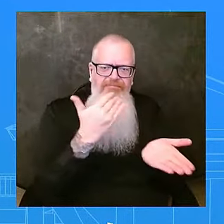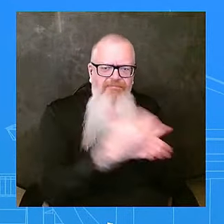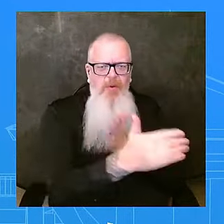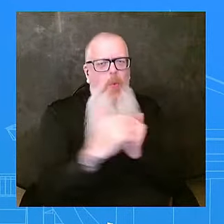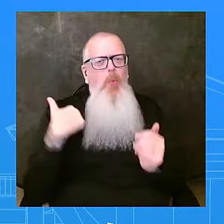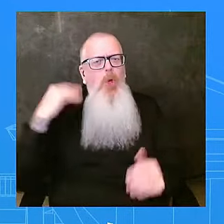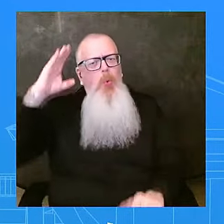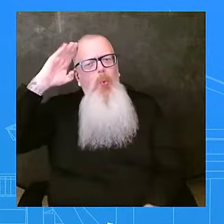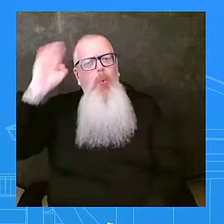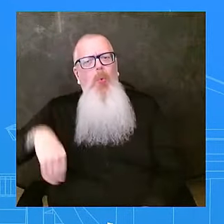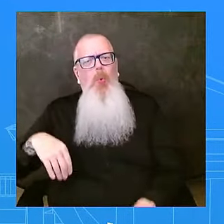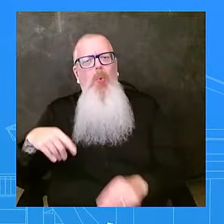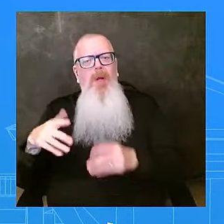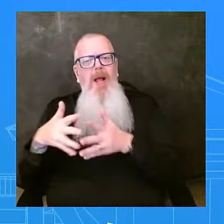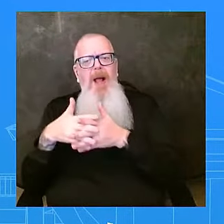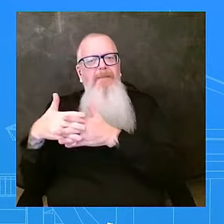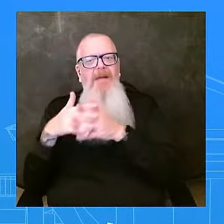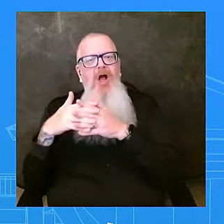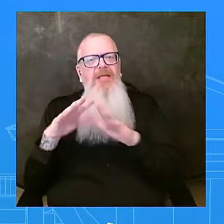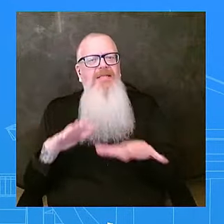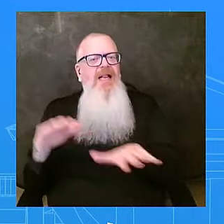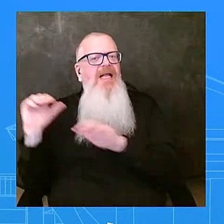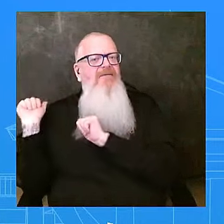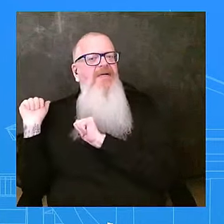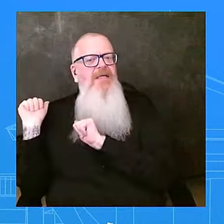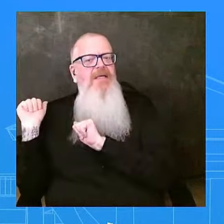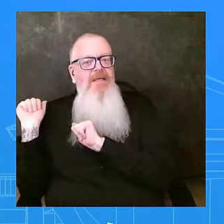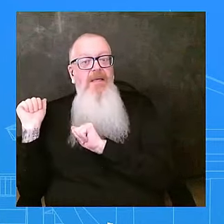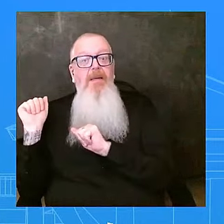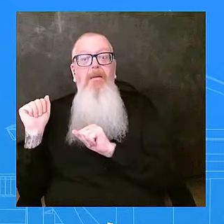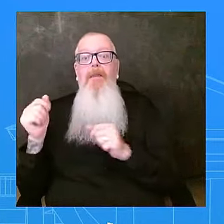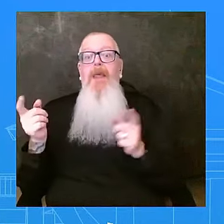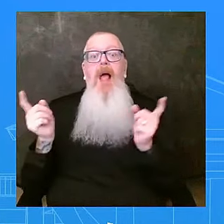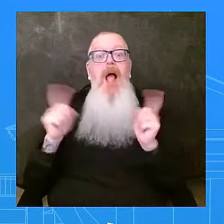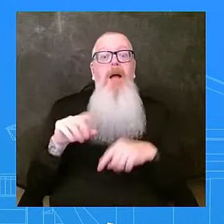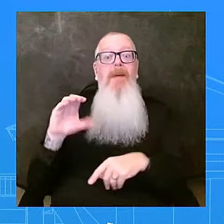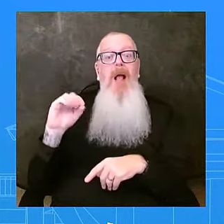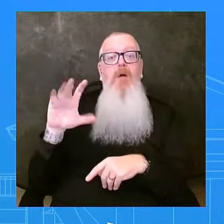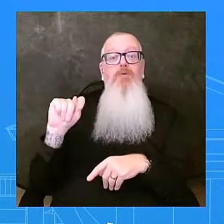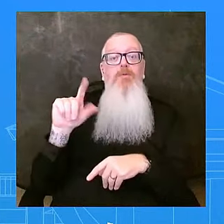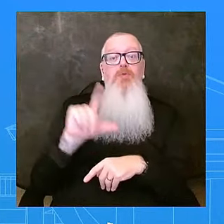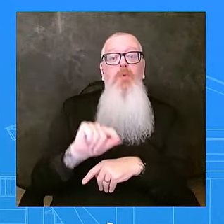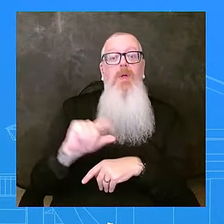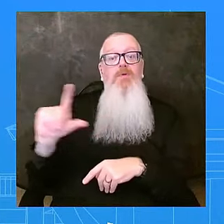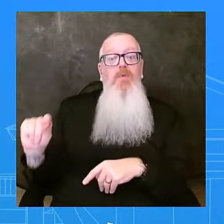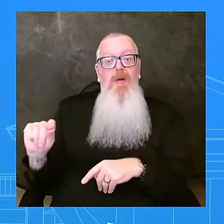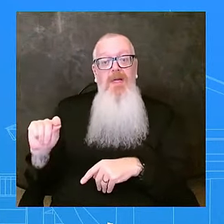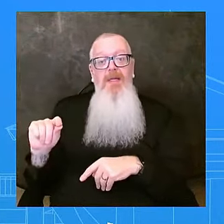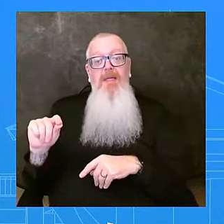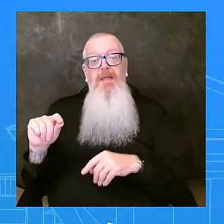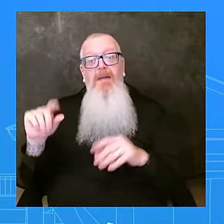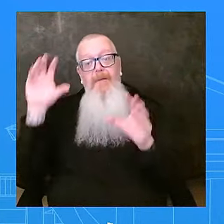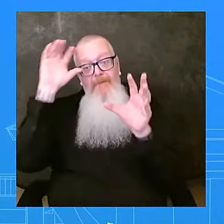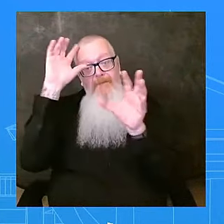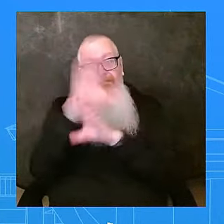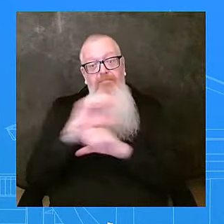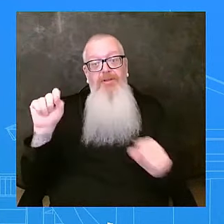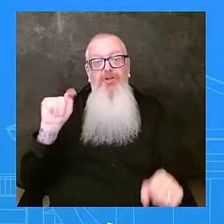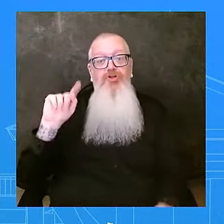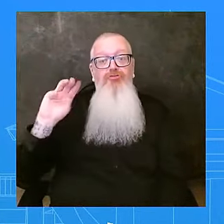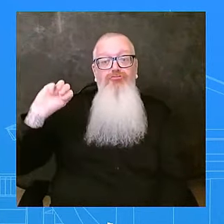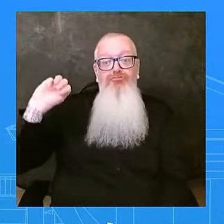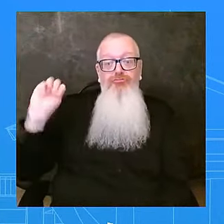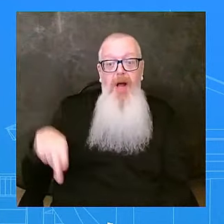out. Indeed, in October of 2020, then President Trump ordered his military to rush the exit from